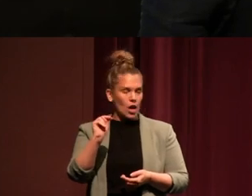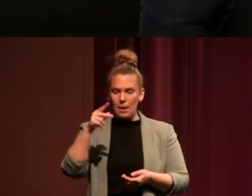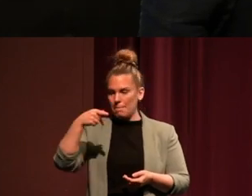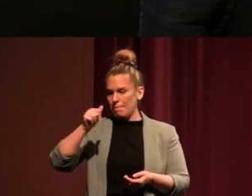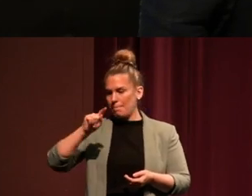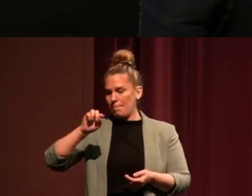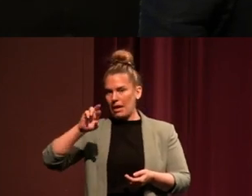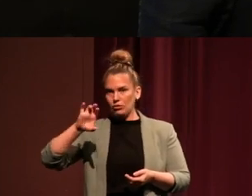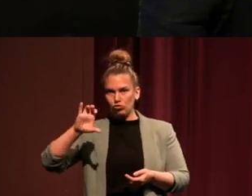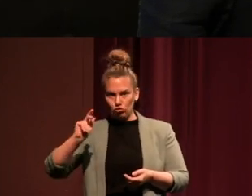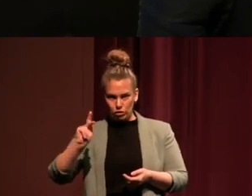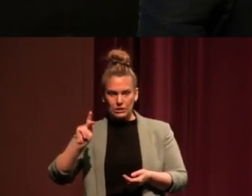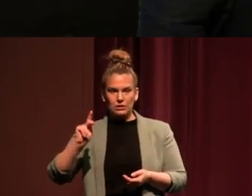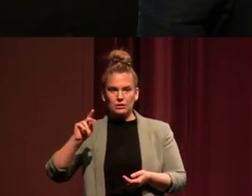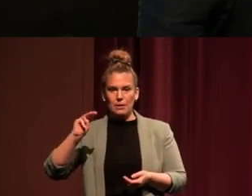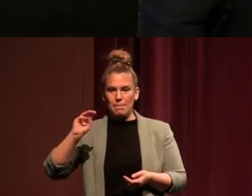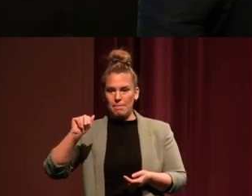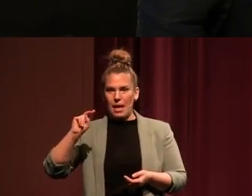Patrick Monahan, who used to say,